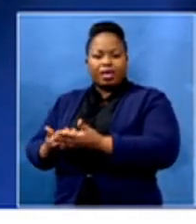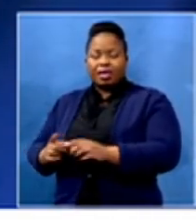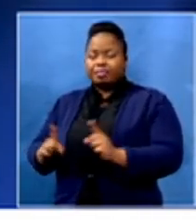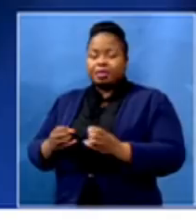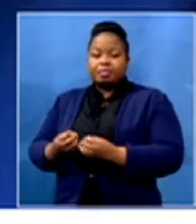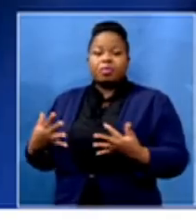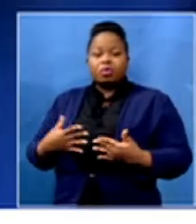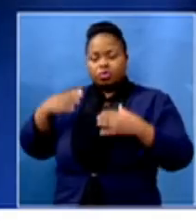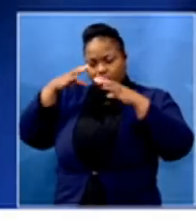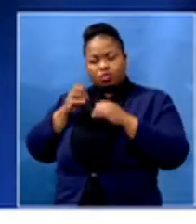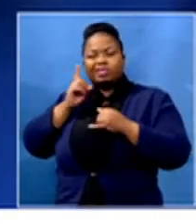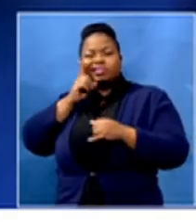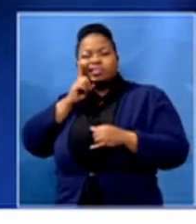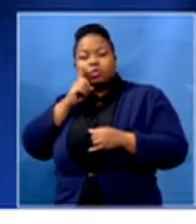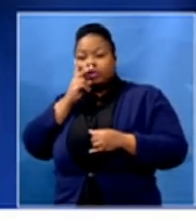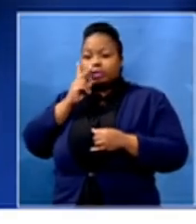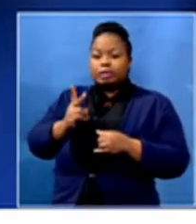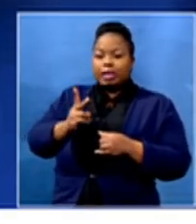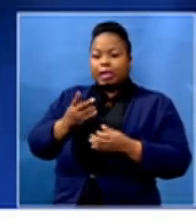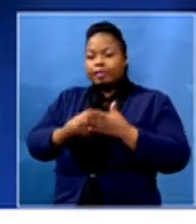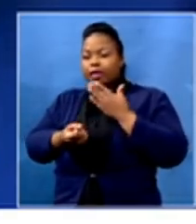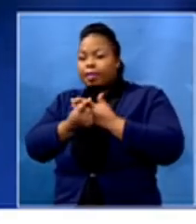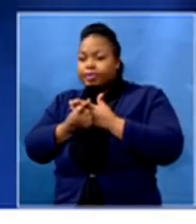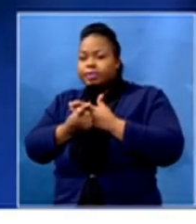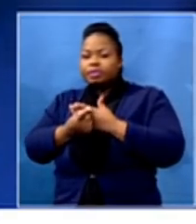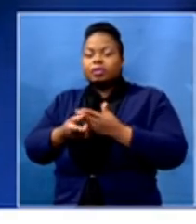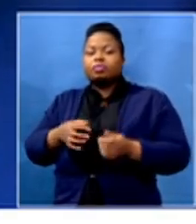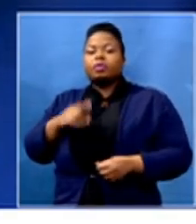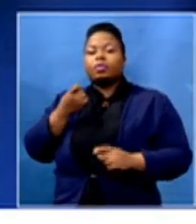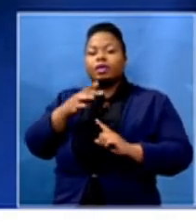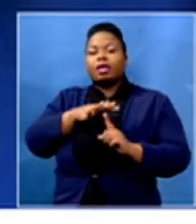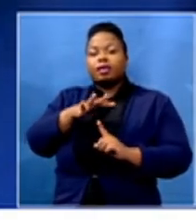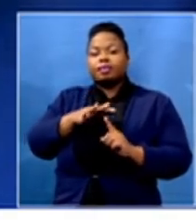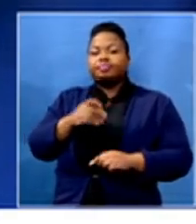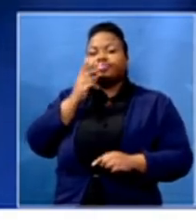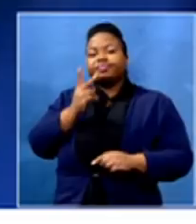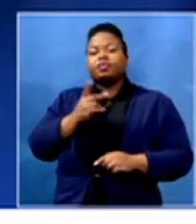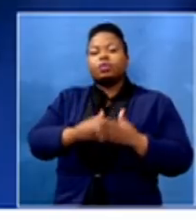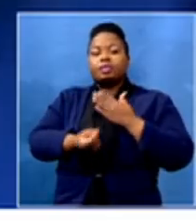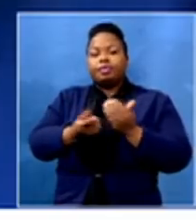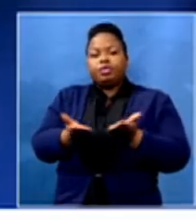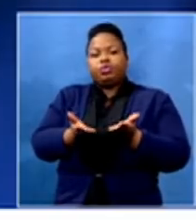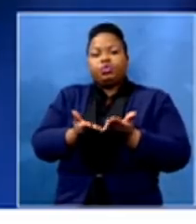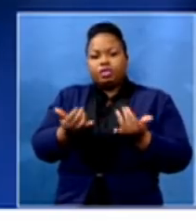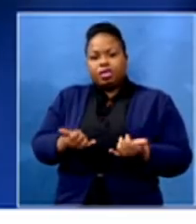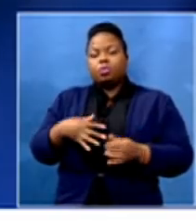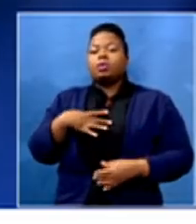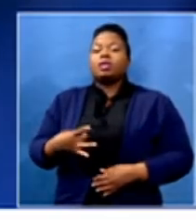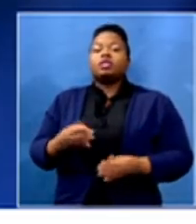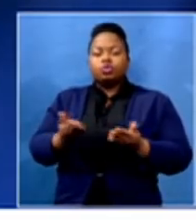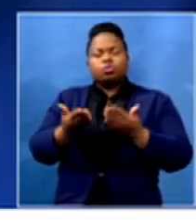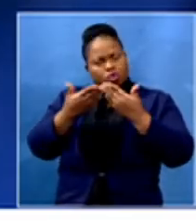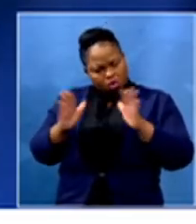a kind of trial and error, where one area, for example, we have seen what's happening in the schools. We'd like the schools to